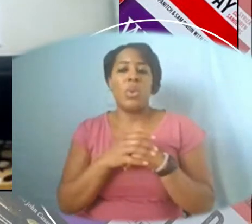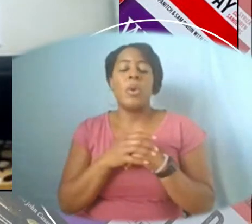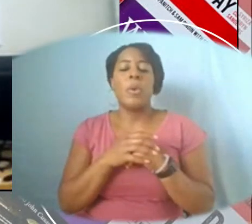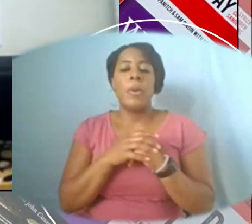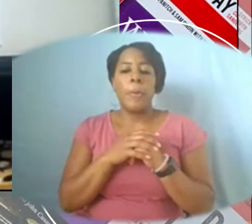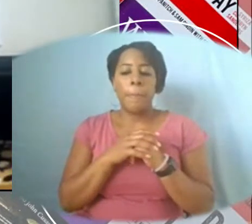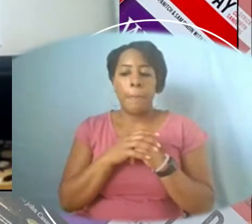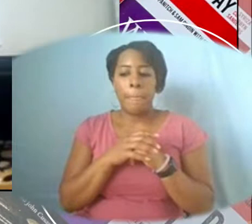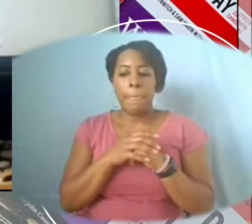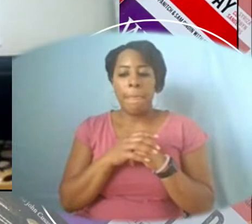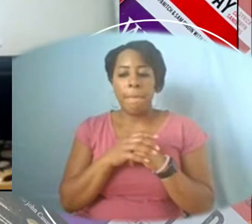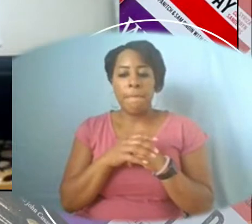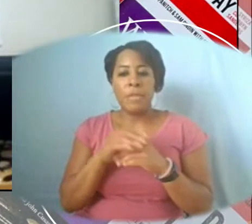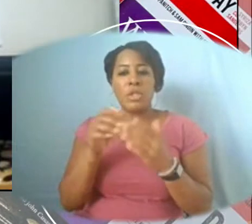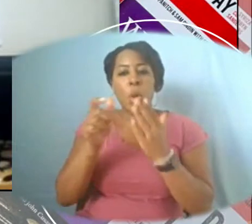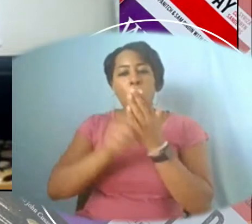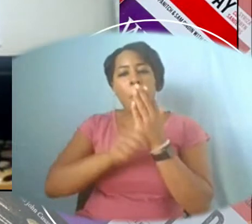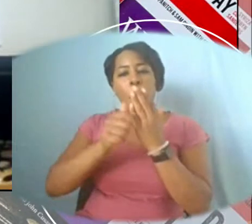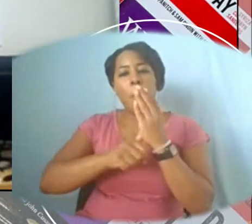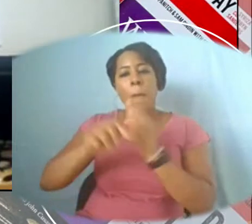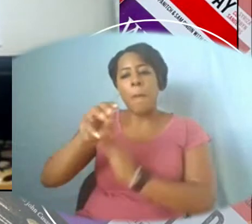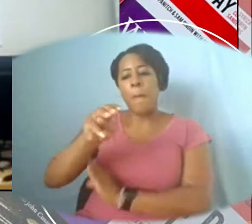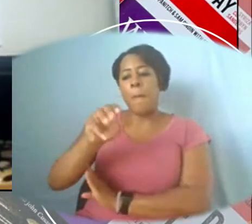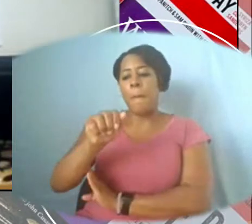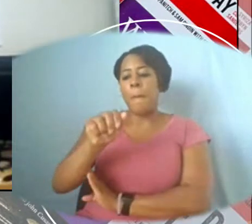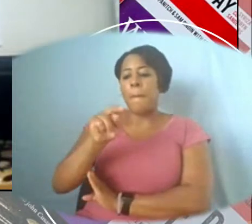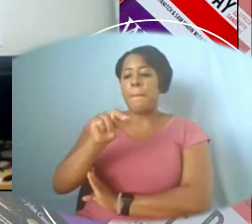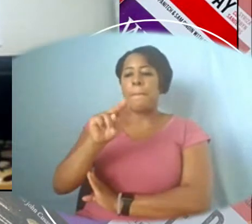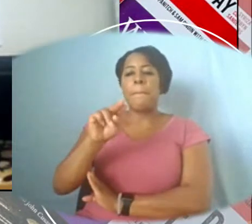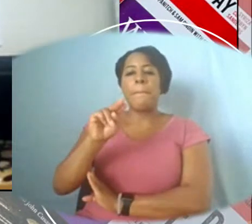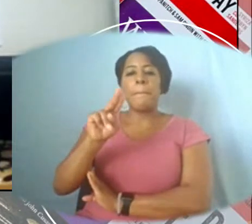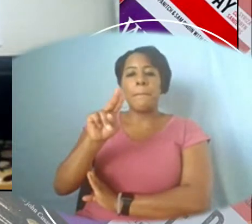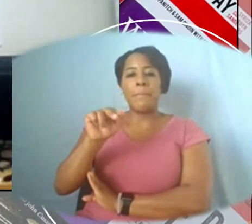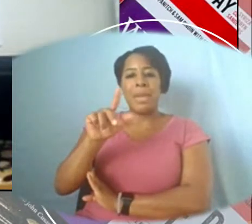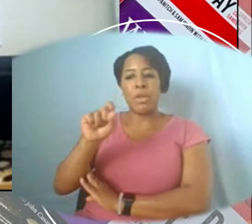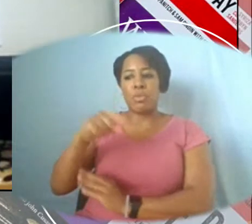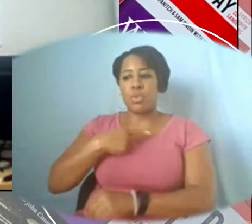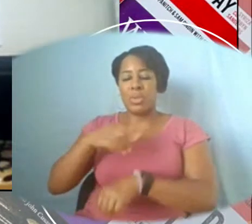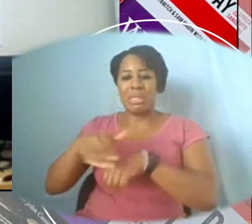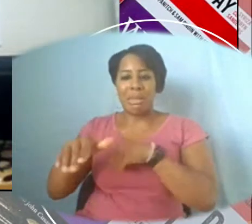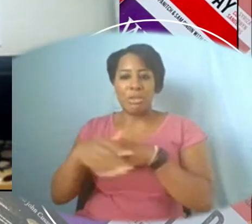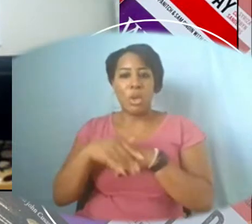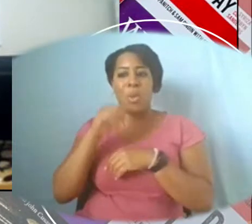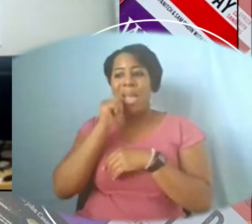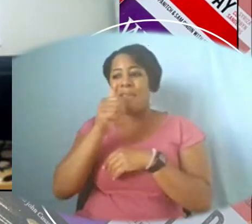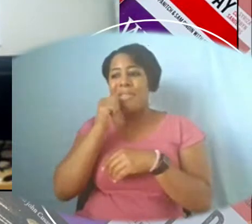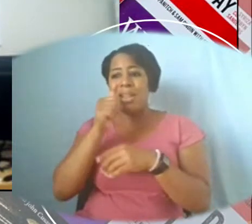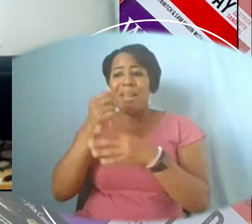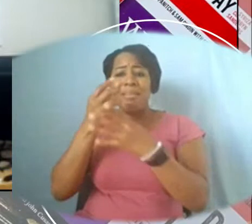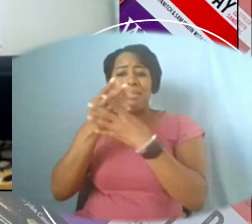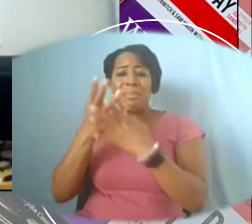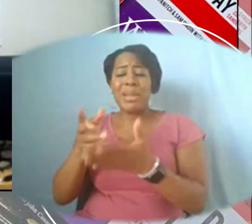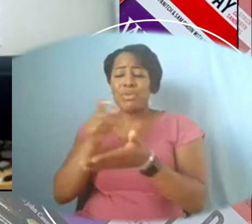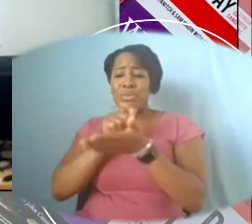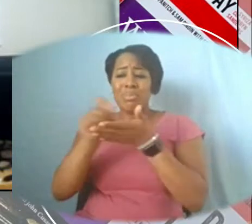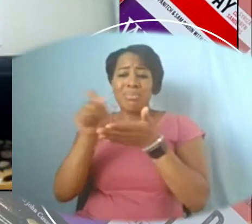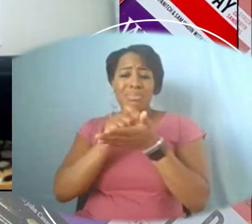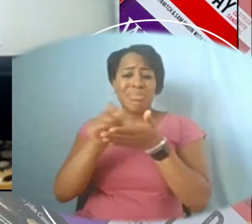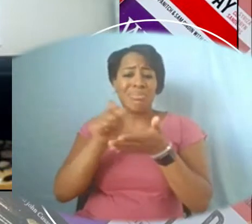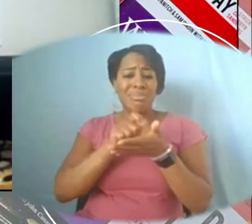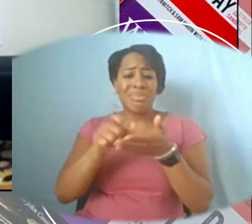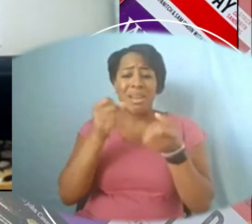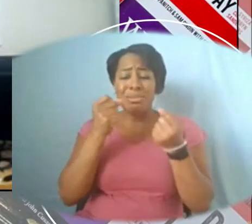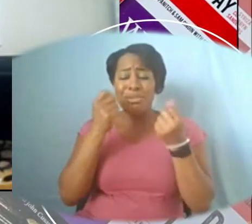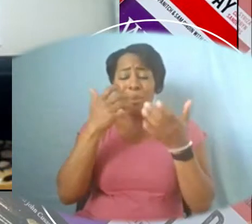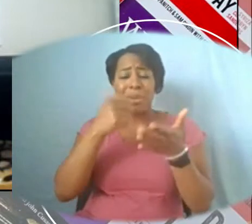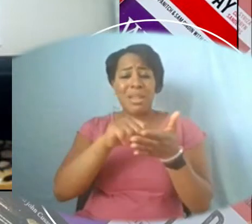we send manuals into prison. Prisoners write to us every day, volumes of letters. Matter of fact, we need volunteers on